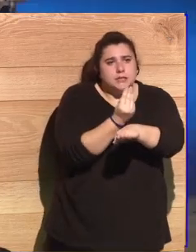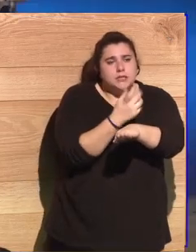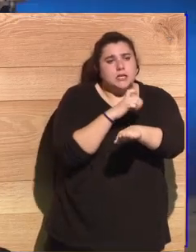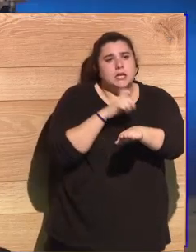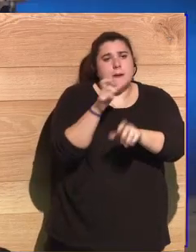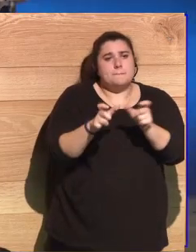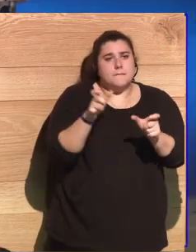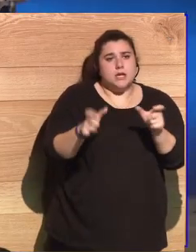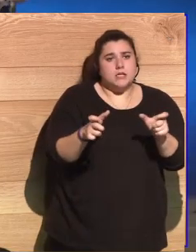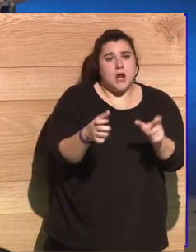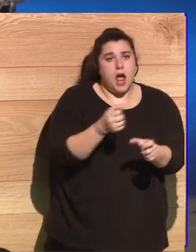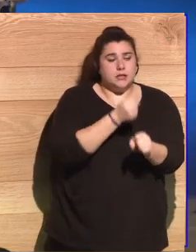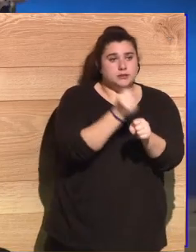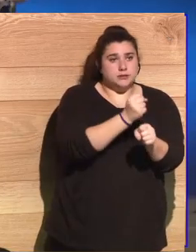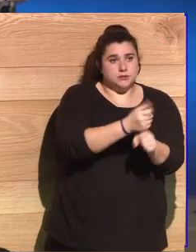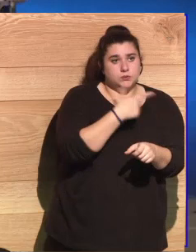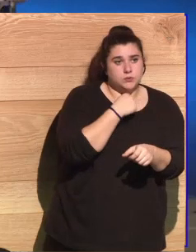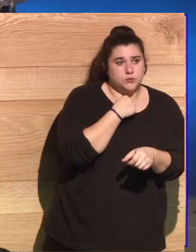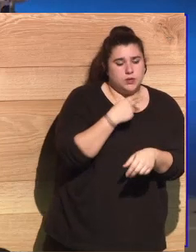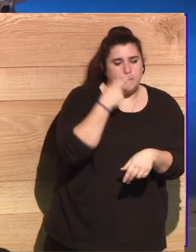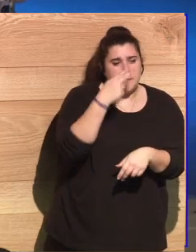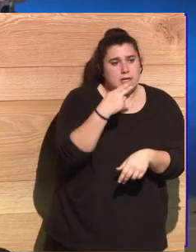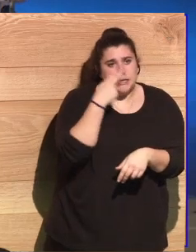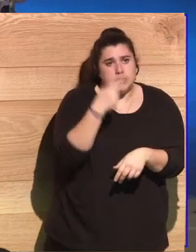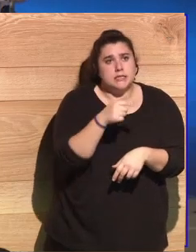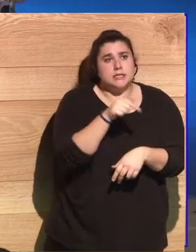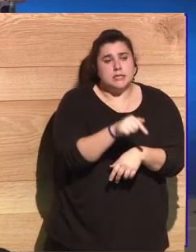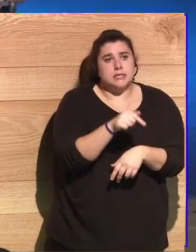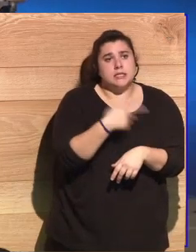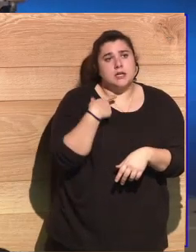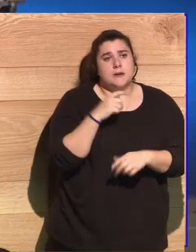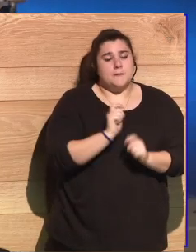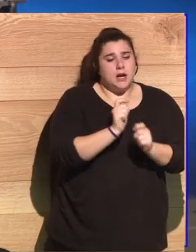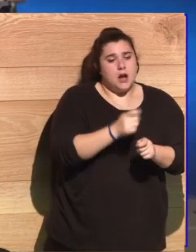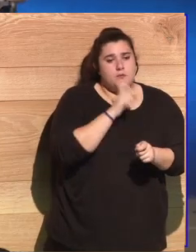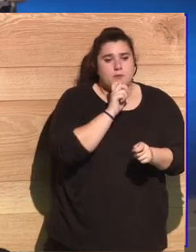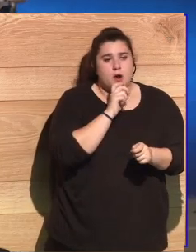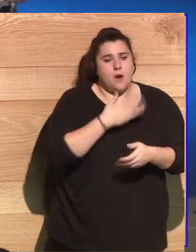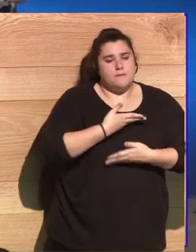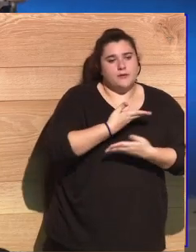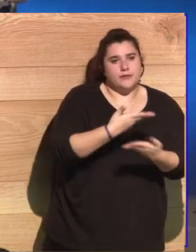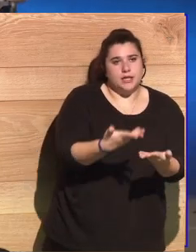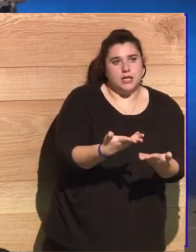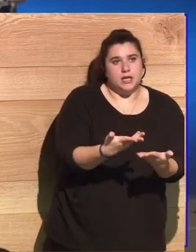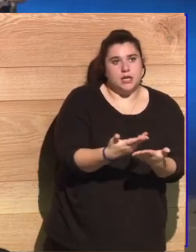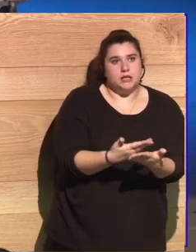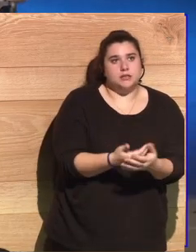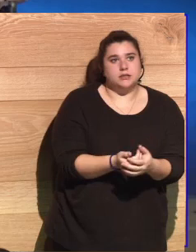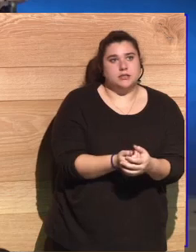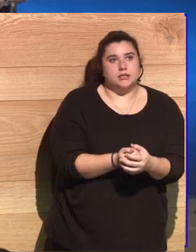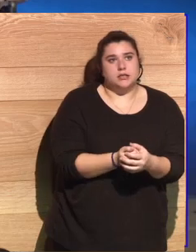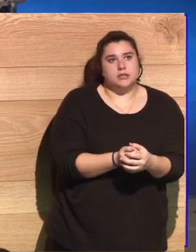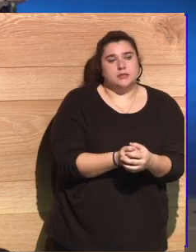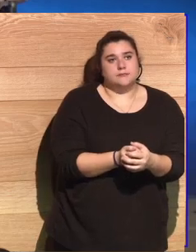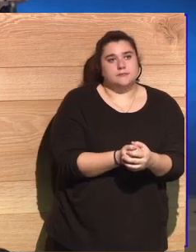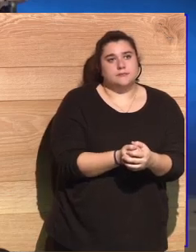they visit the grave, they put little tokens into the urn, things that he would have liked, like cigarettes or